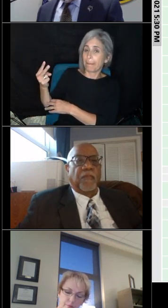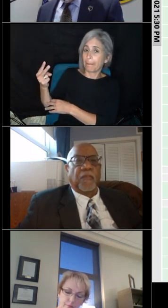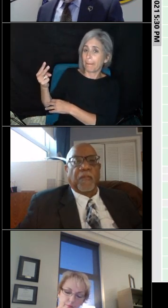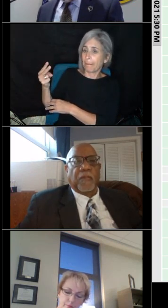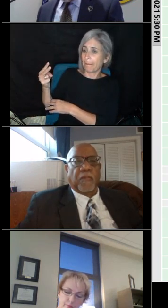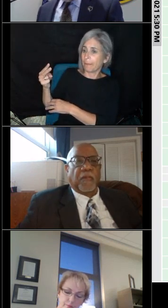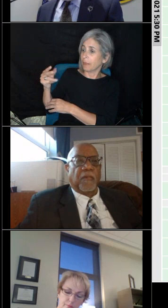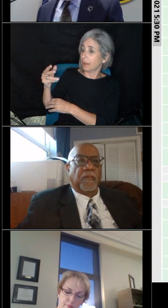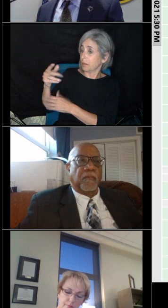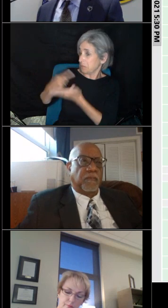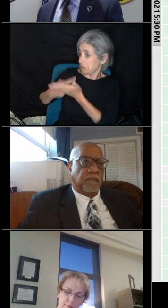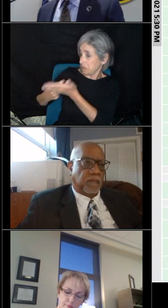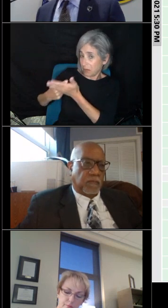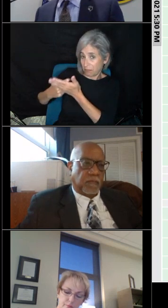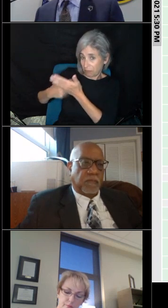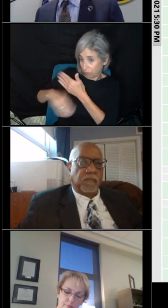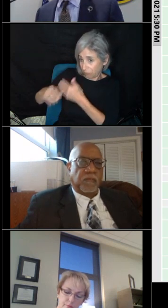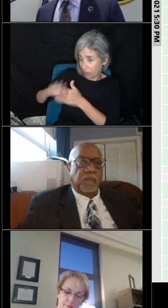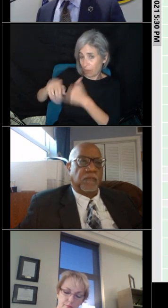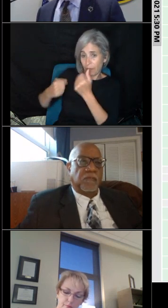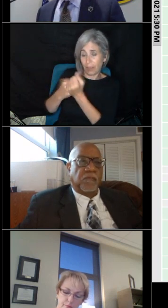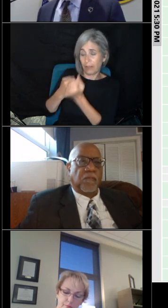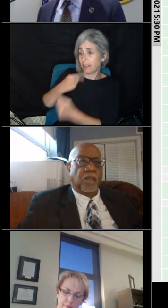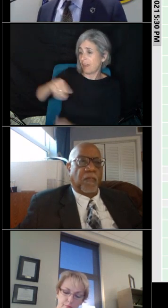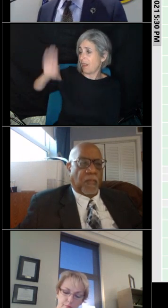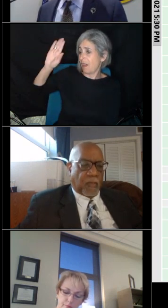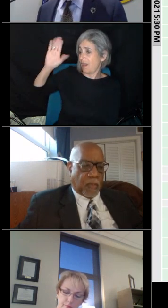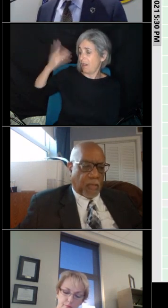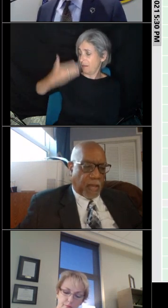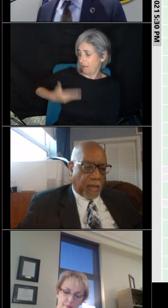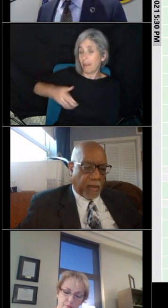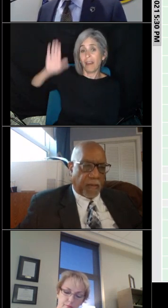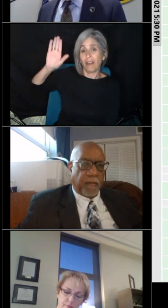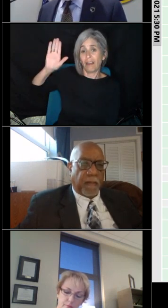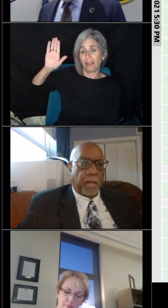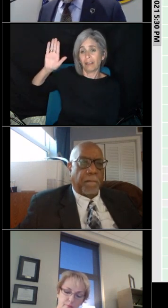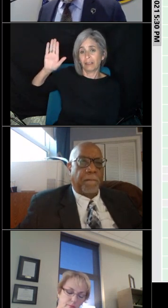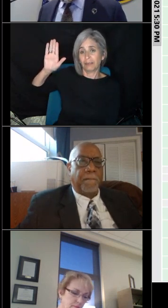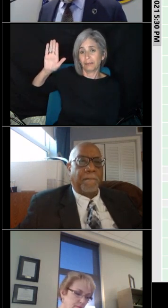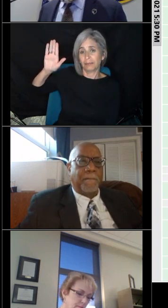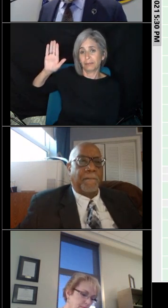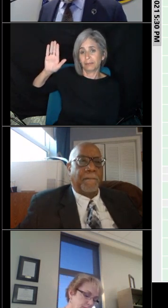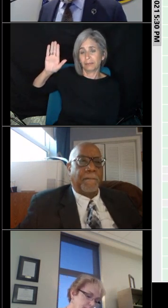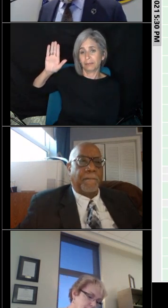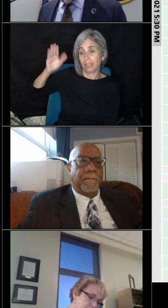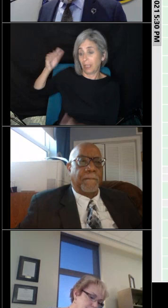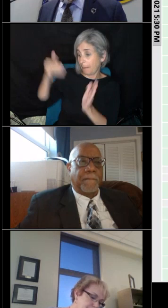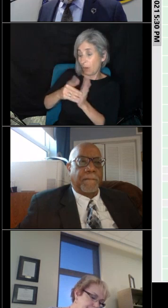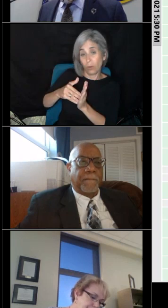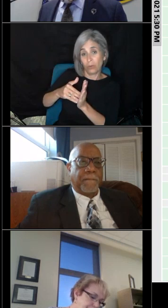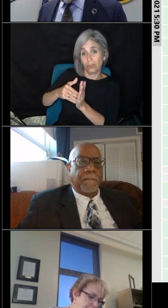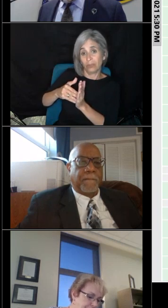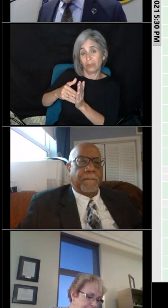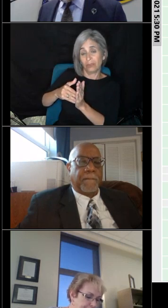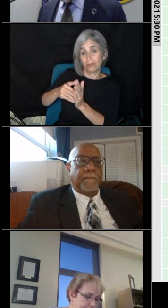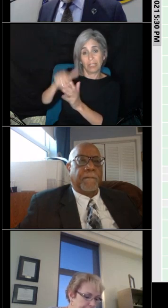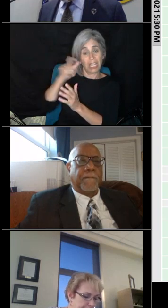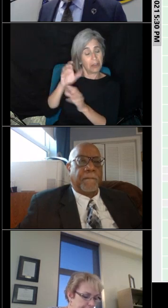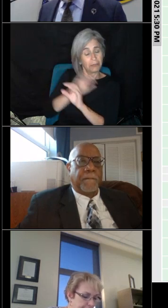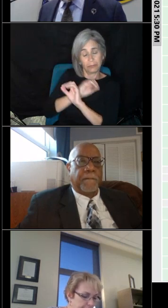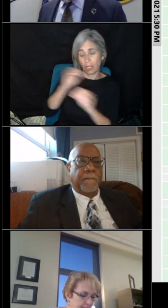Seeing no further discussion, all those in favor state so by saying aye. Aye. Aye. Any opposed? Hearing